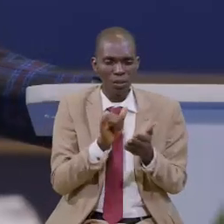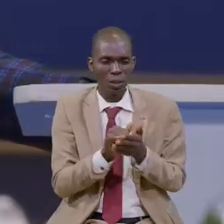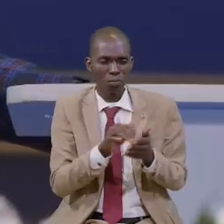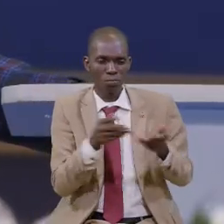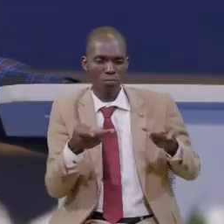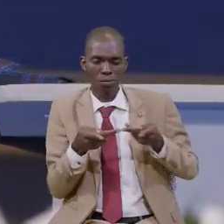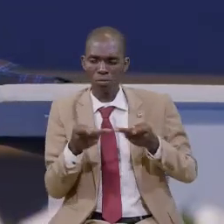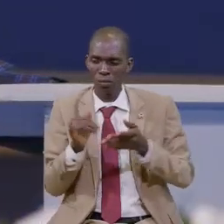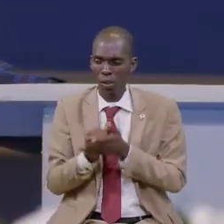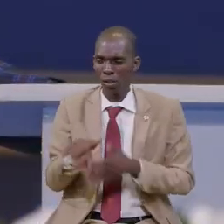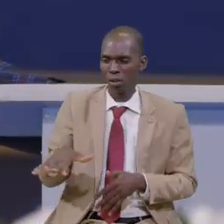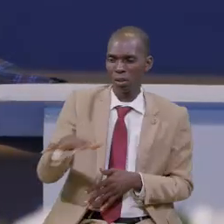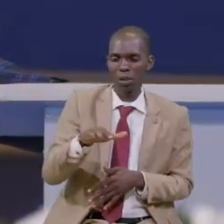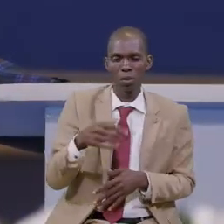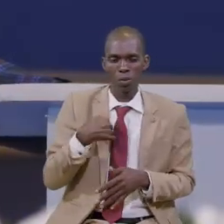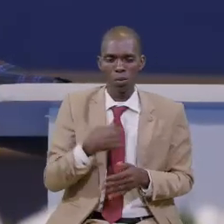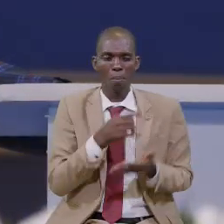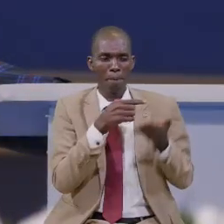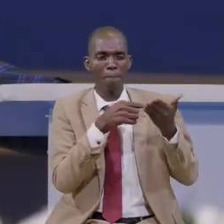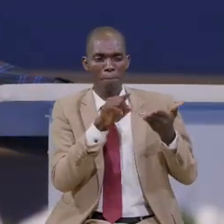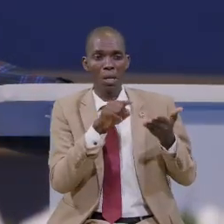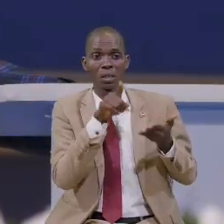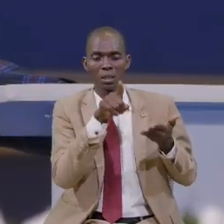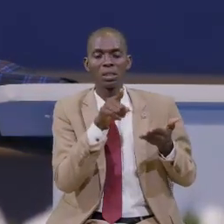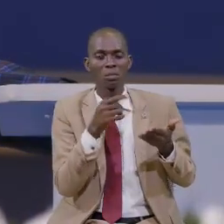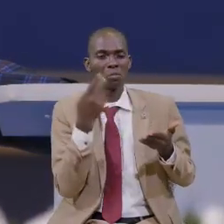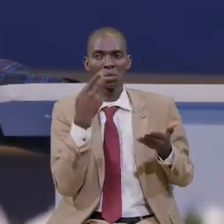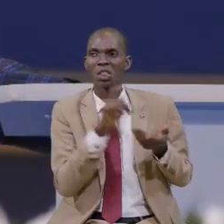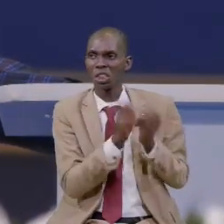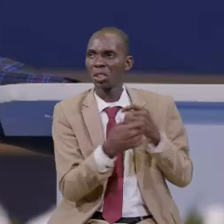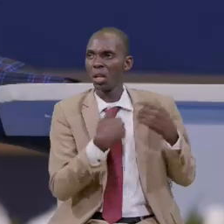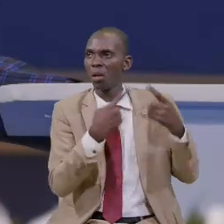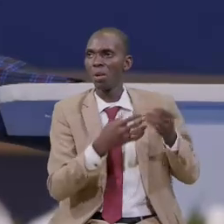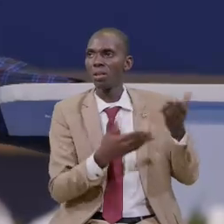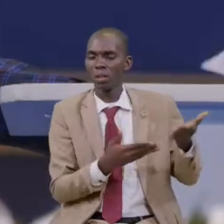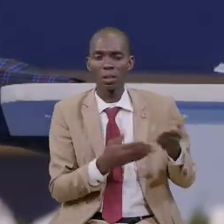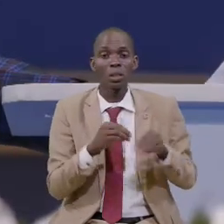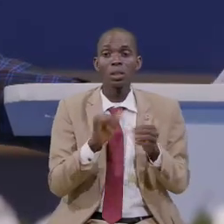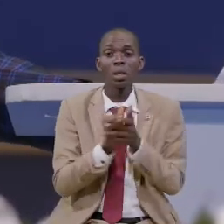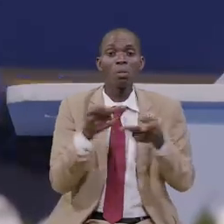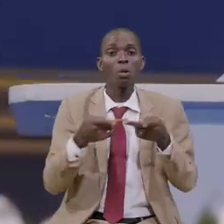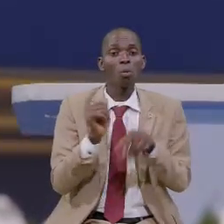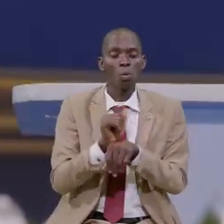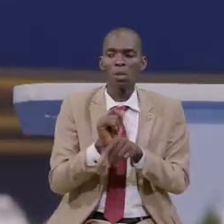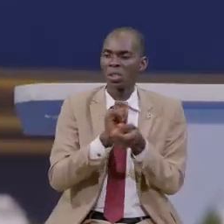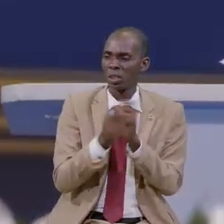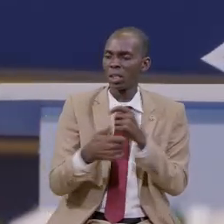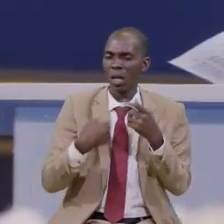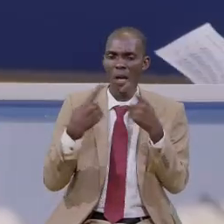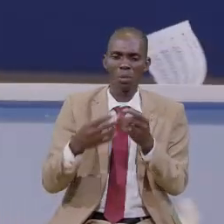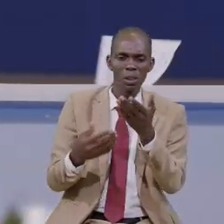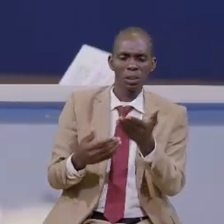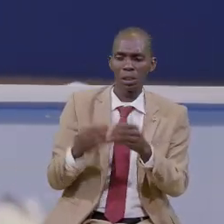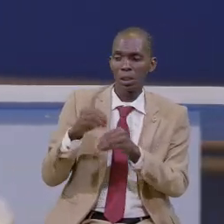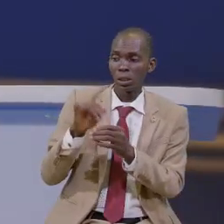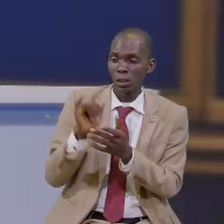we'll mark it. A change has happened there. In that office, a change has happened there. In that corporation,